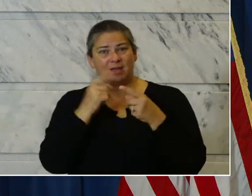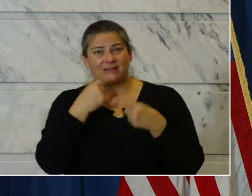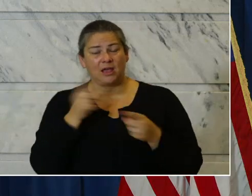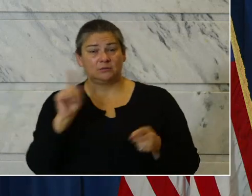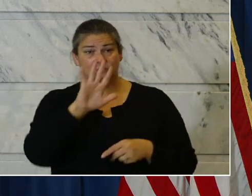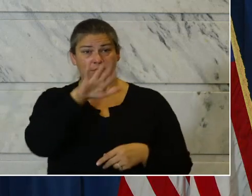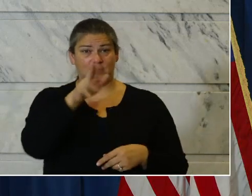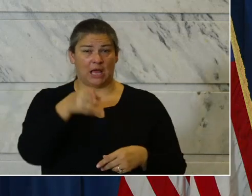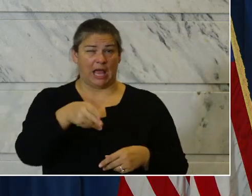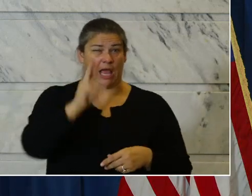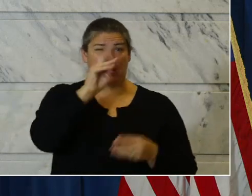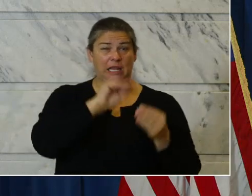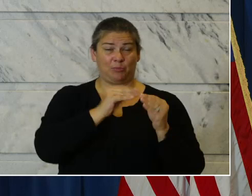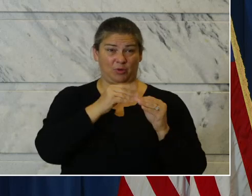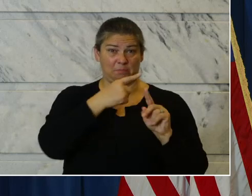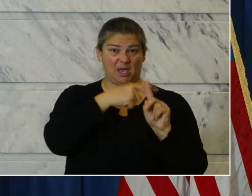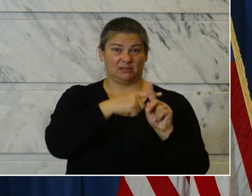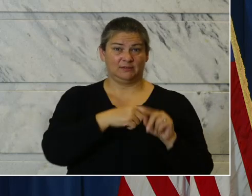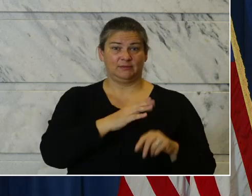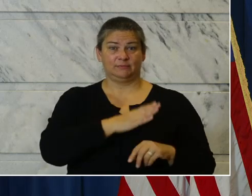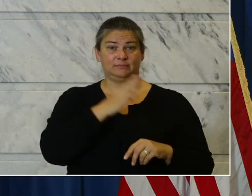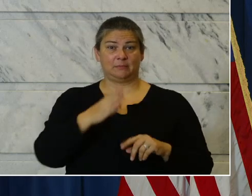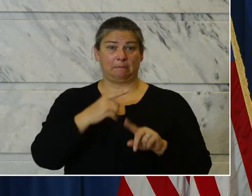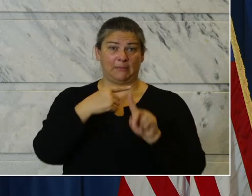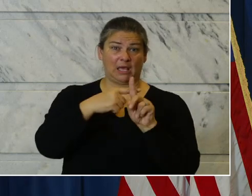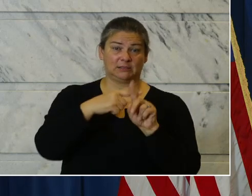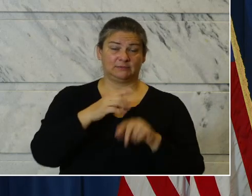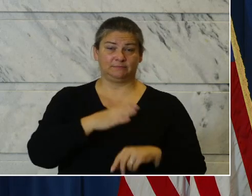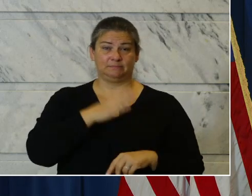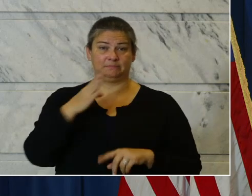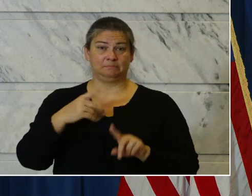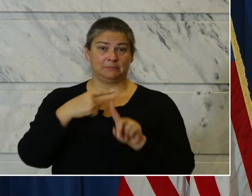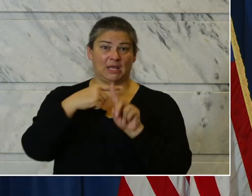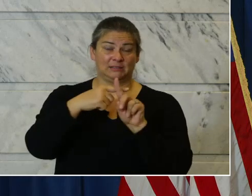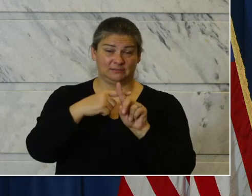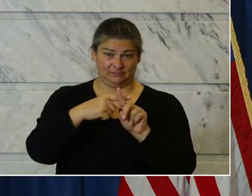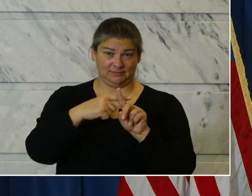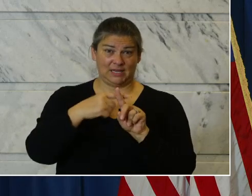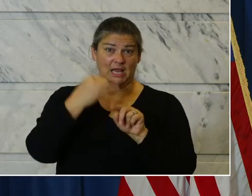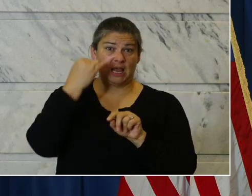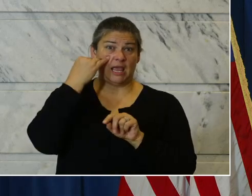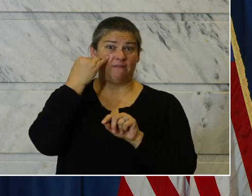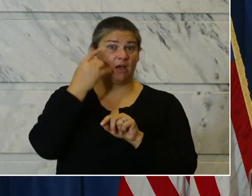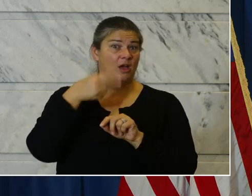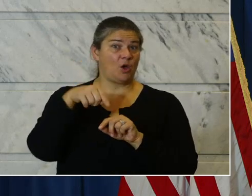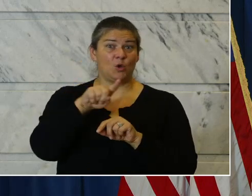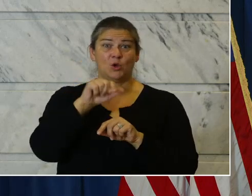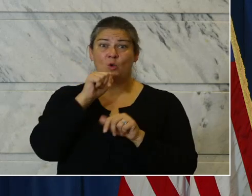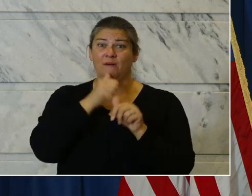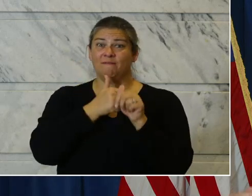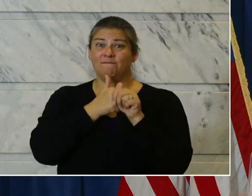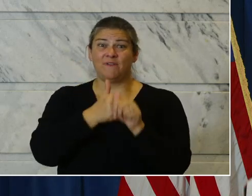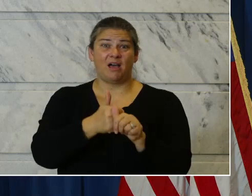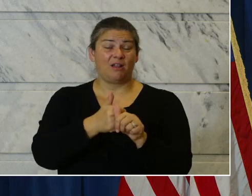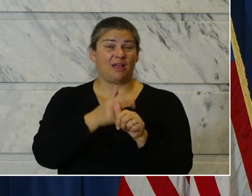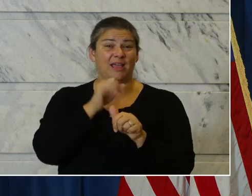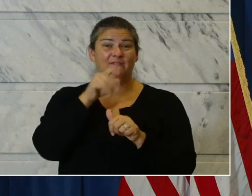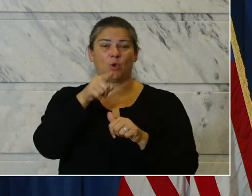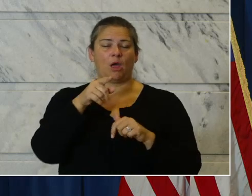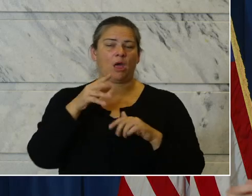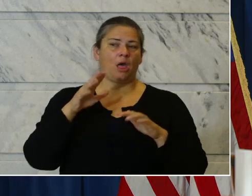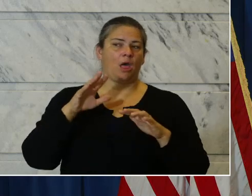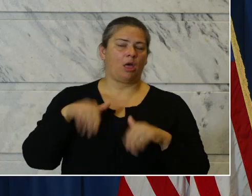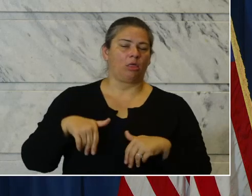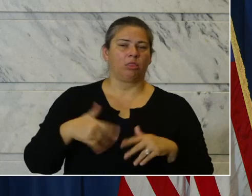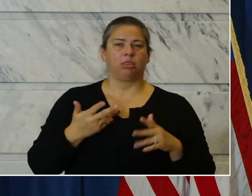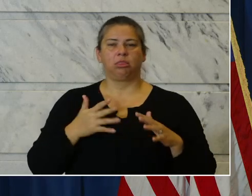caution you, if this comes back to bite us, it can bite really hard and it can bite really quick. And so let's not do that. If we work together,